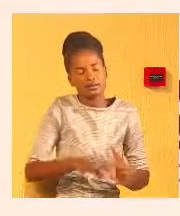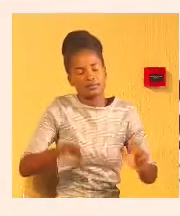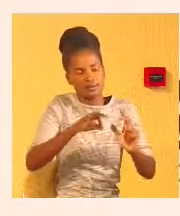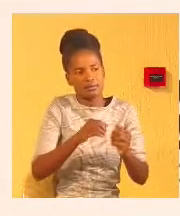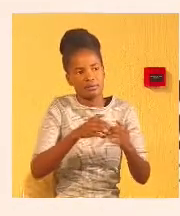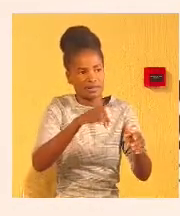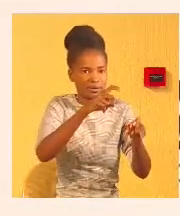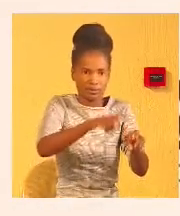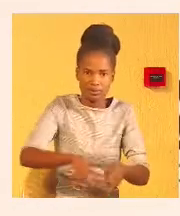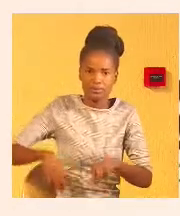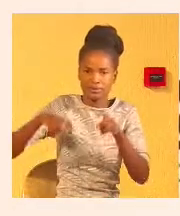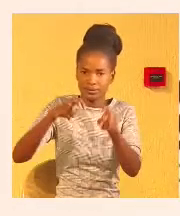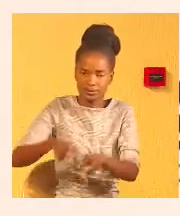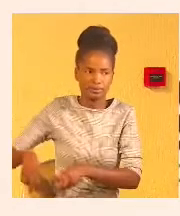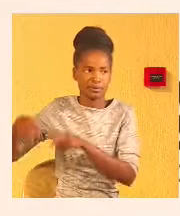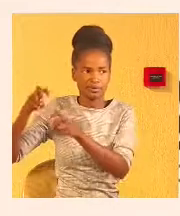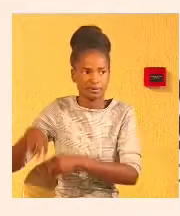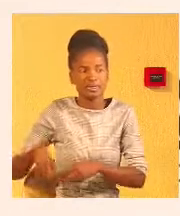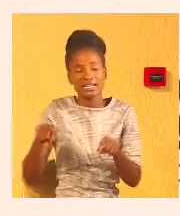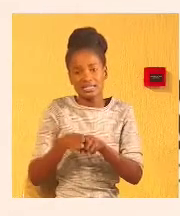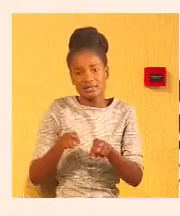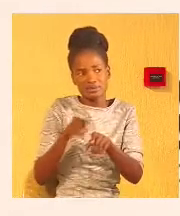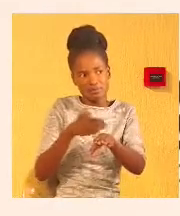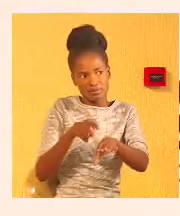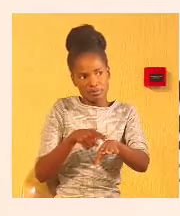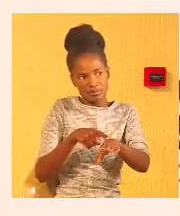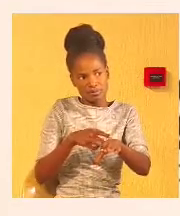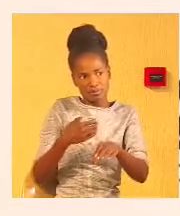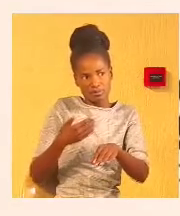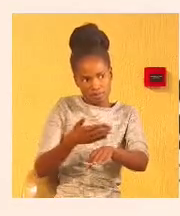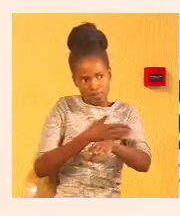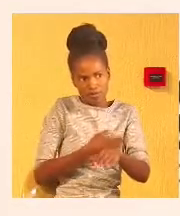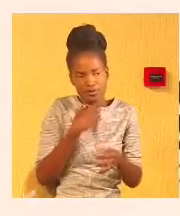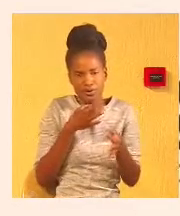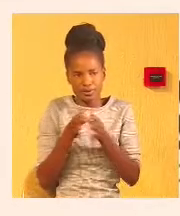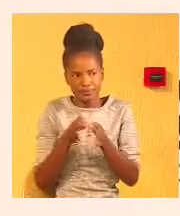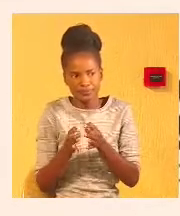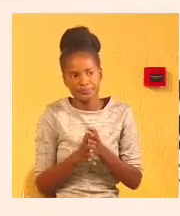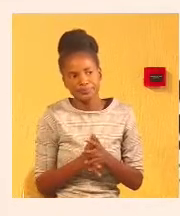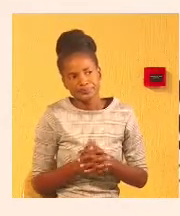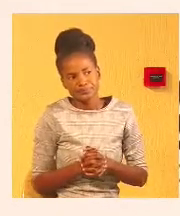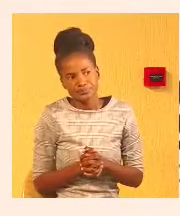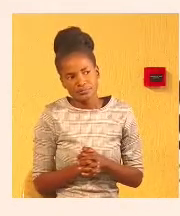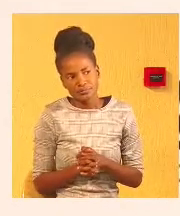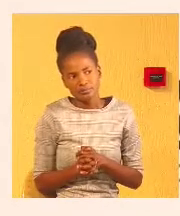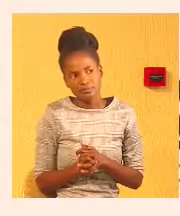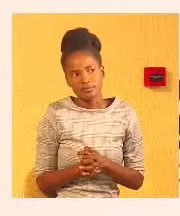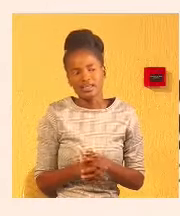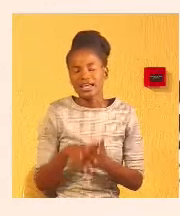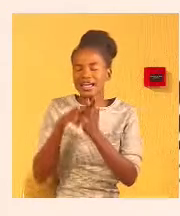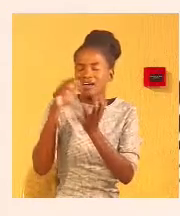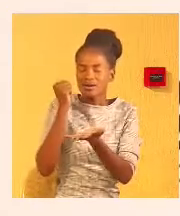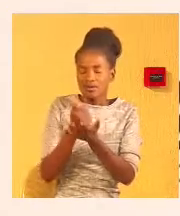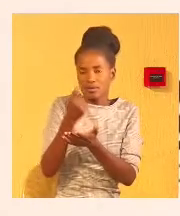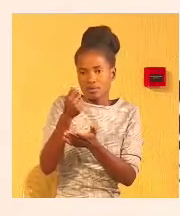And as I said earlier, let's relieve their loan